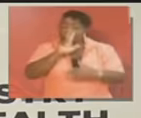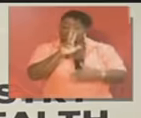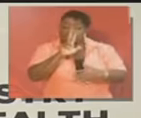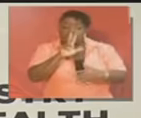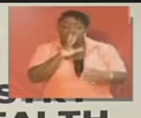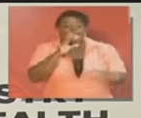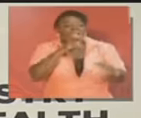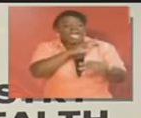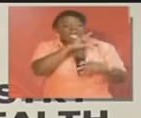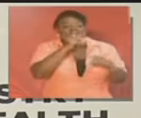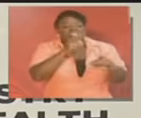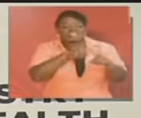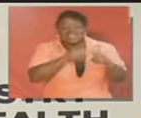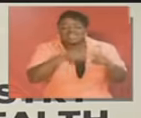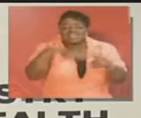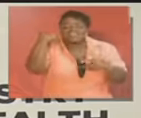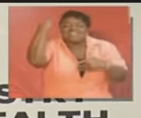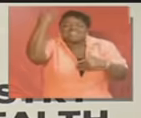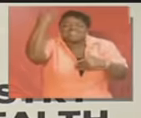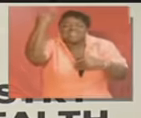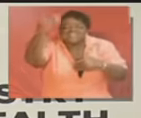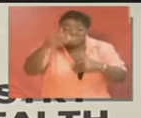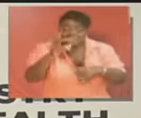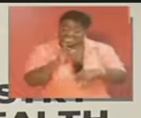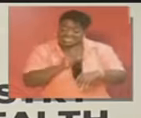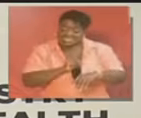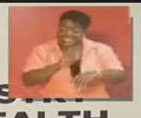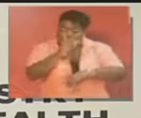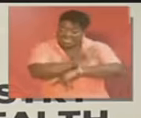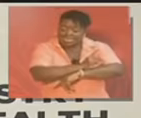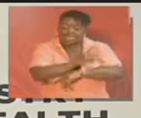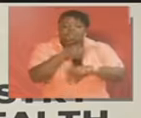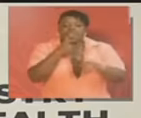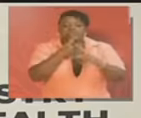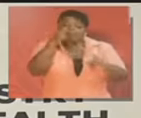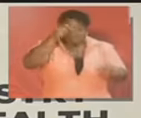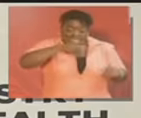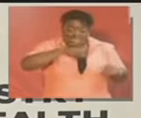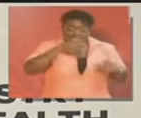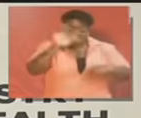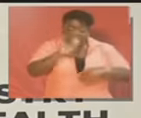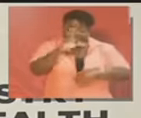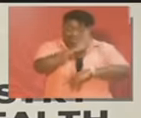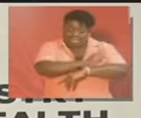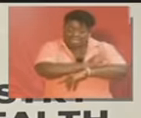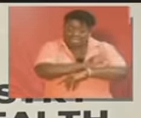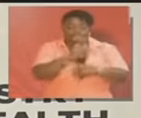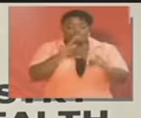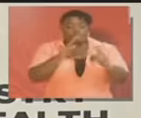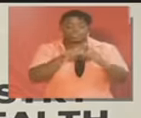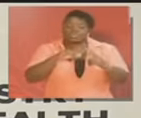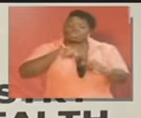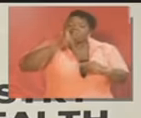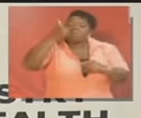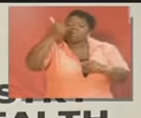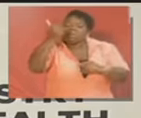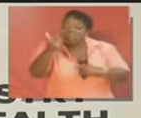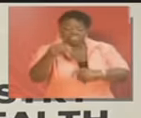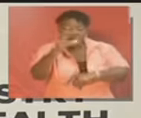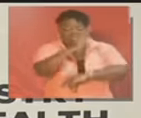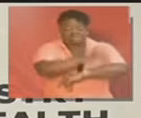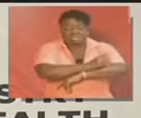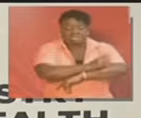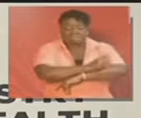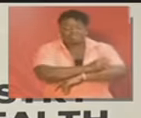it's not a fixed date. We just let you know what time span has been covered by the new set of positives